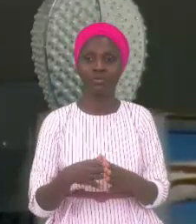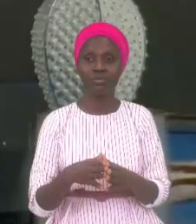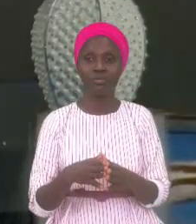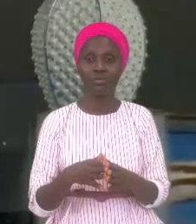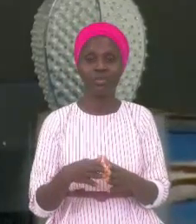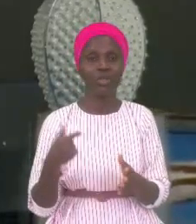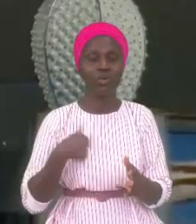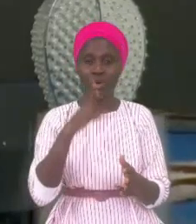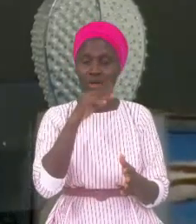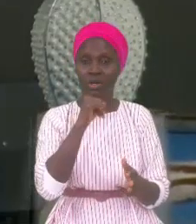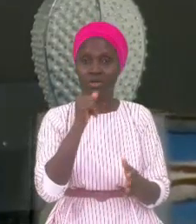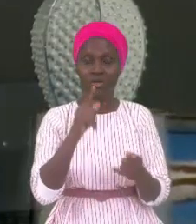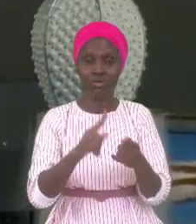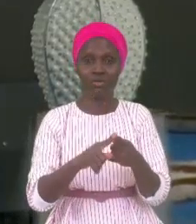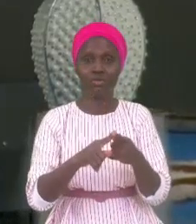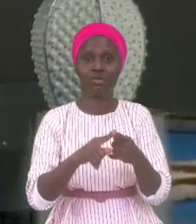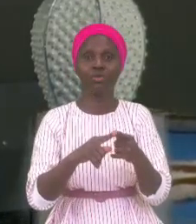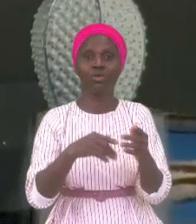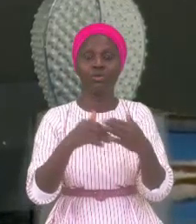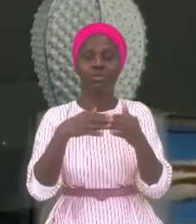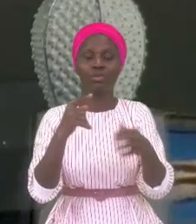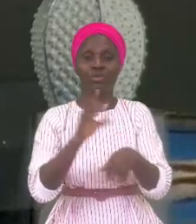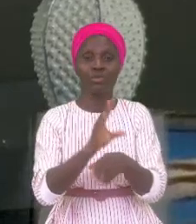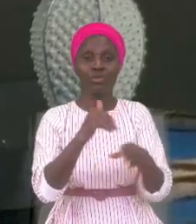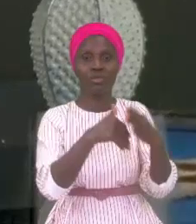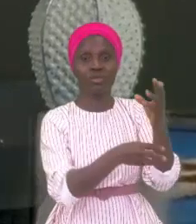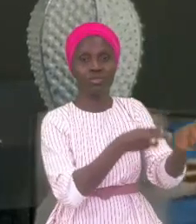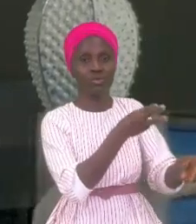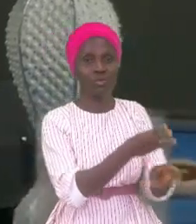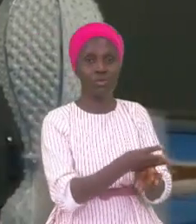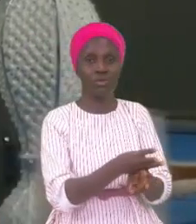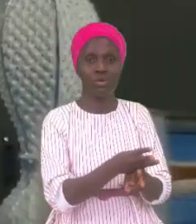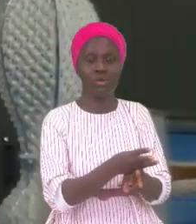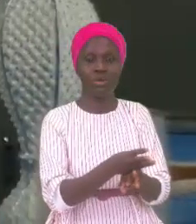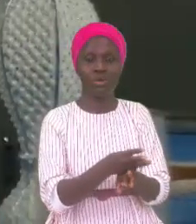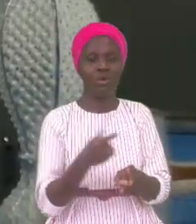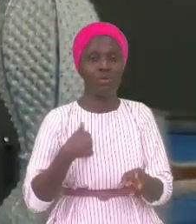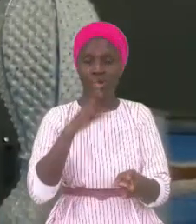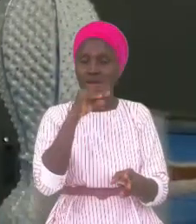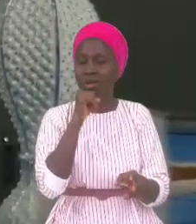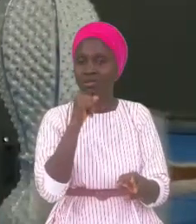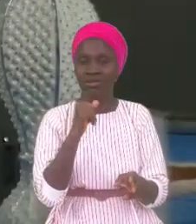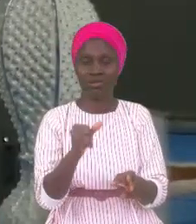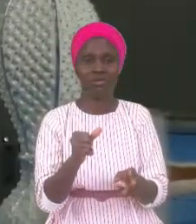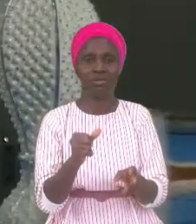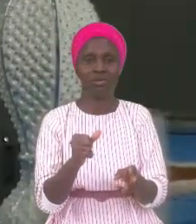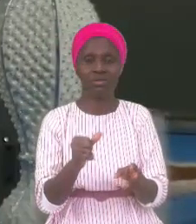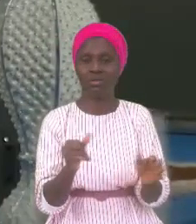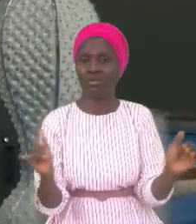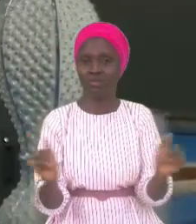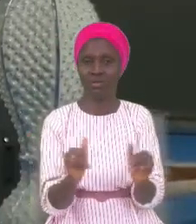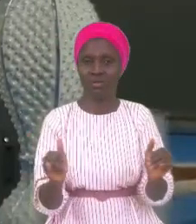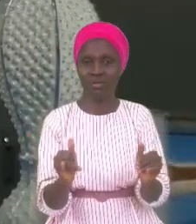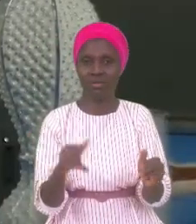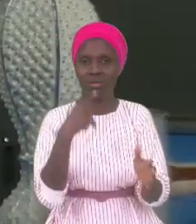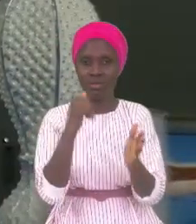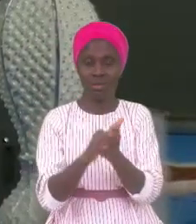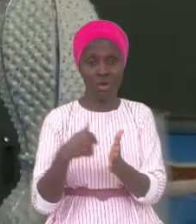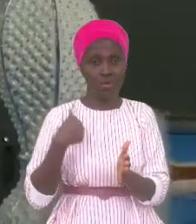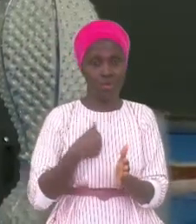There's no comparison at all. We're incompatible. And it says, you'll be a peculiar treasure unto